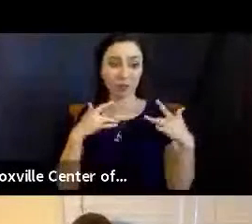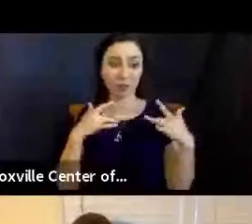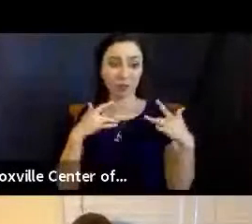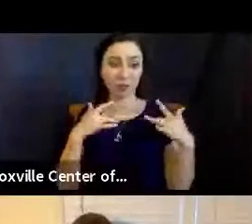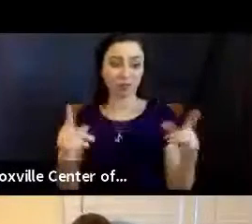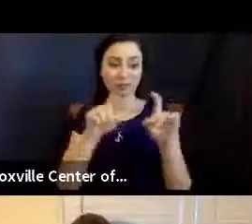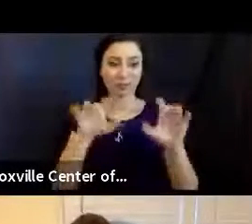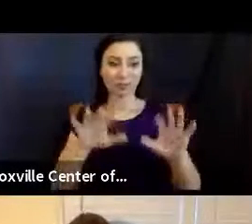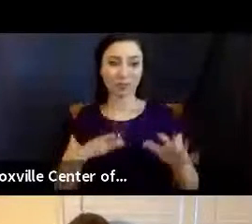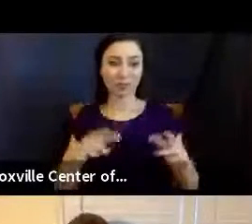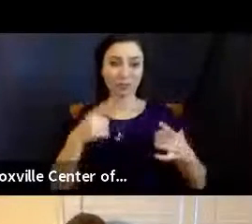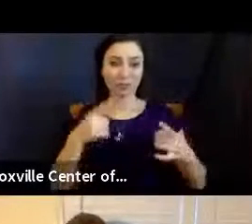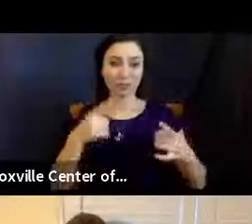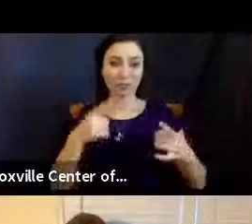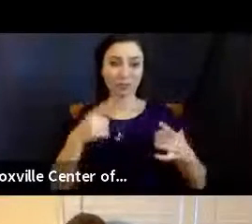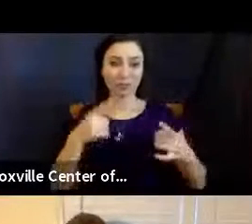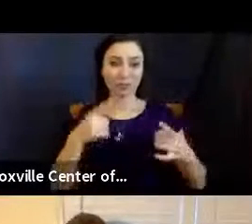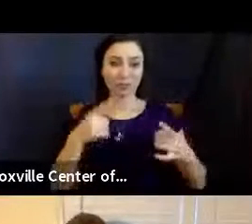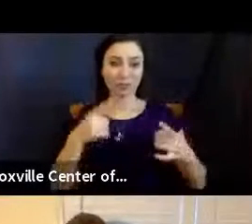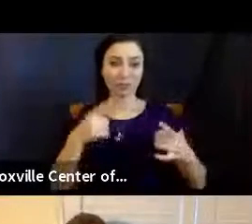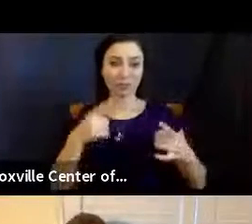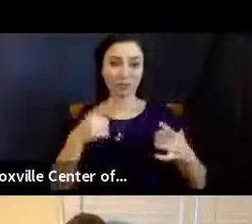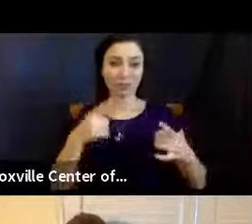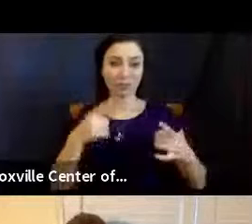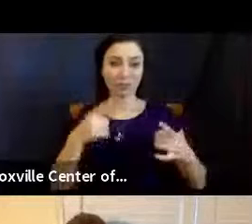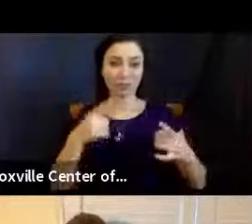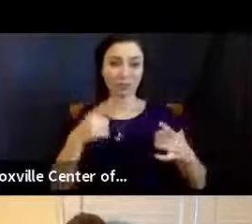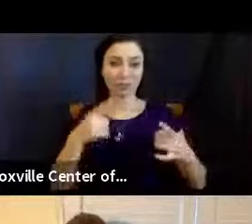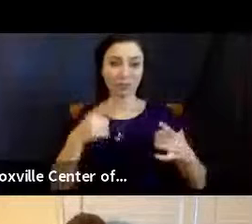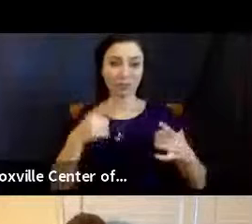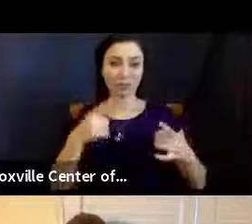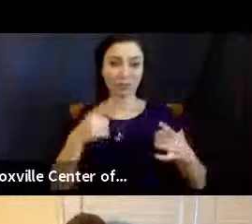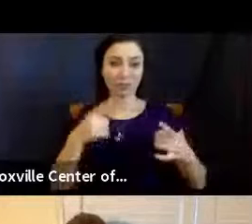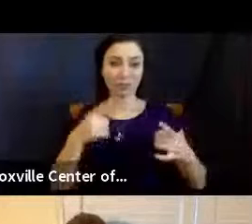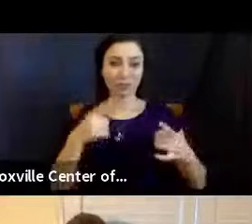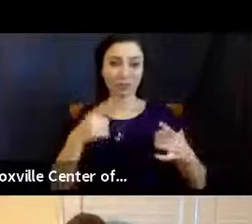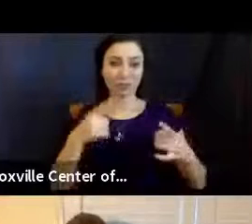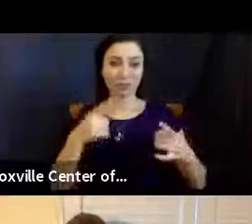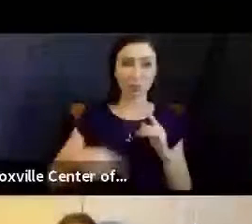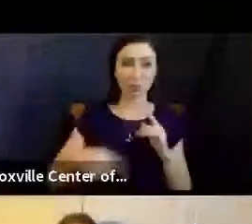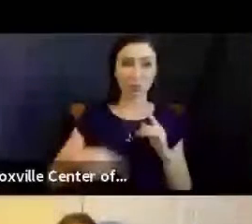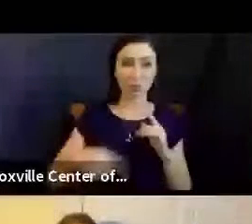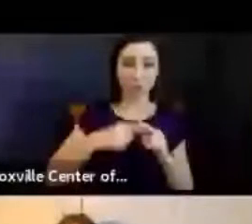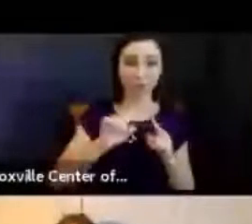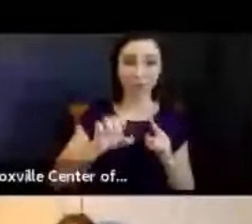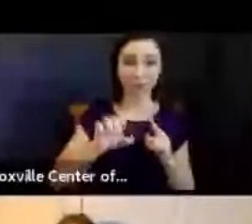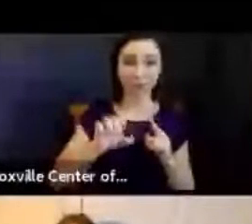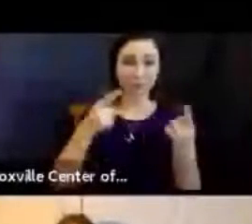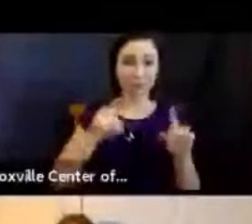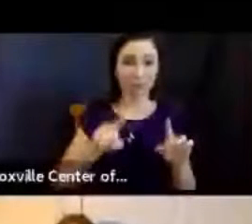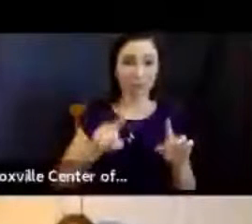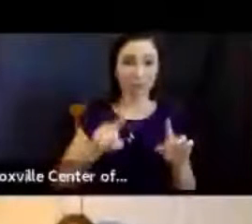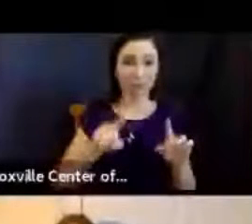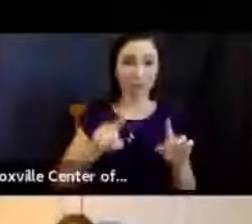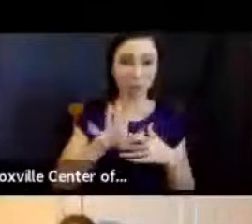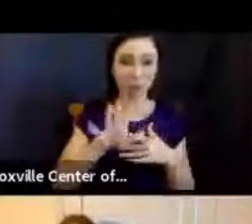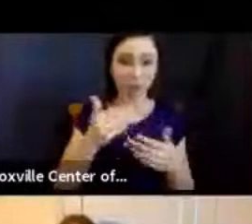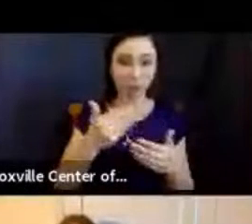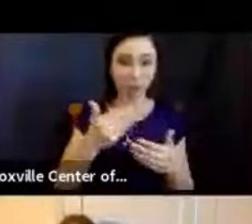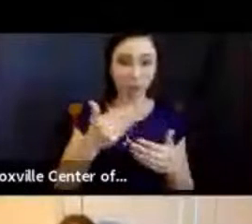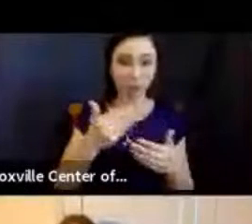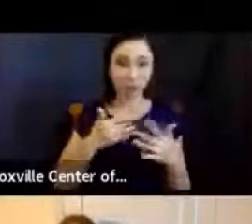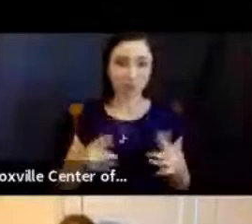Center. There were only 2 positive cases identified through this pre-event testing, but there were 26 close